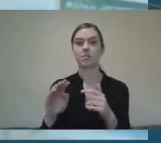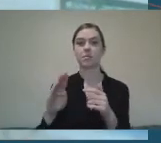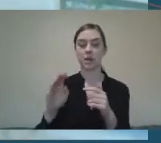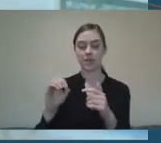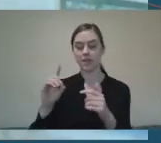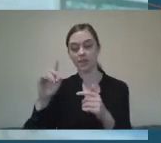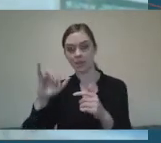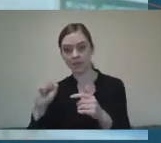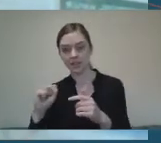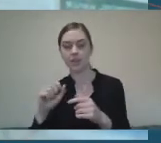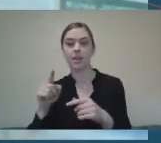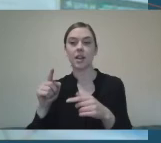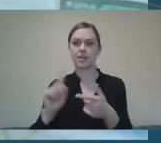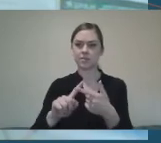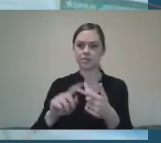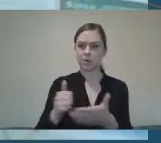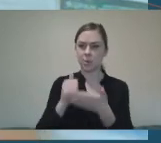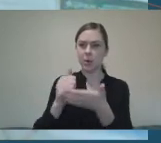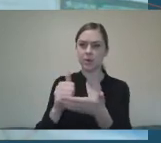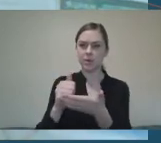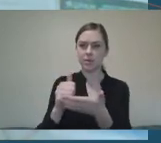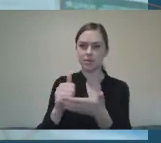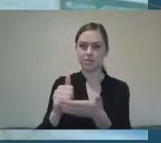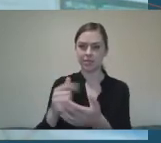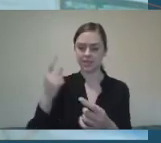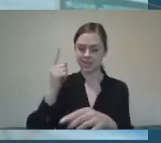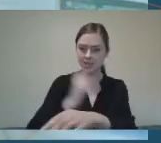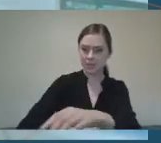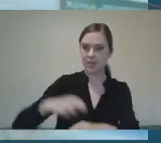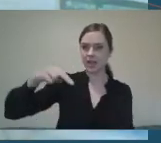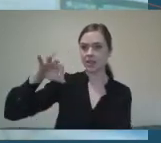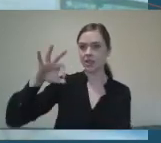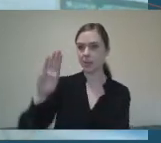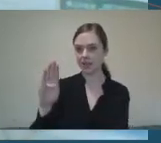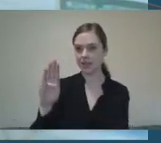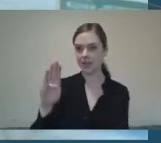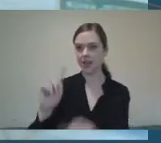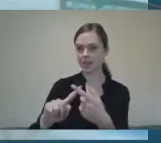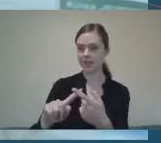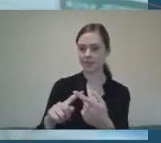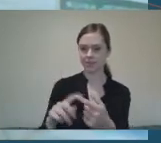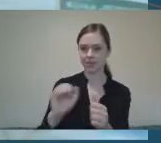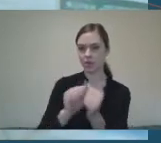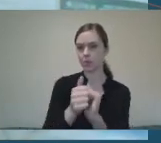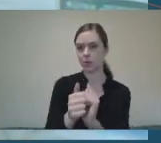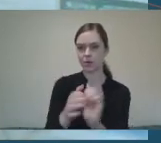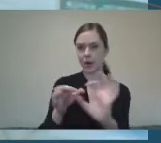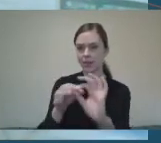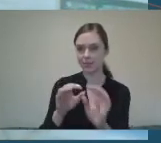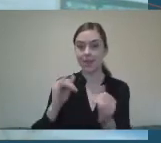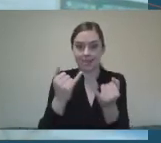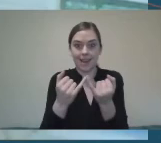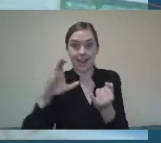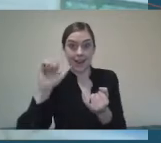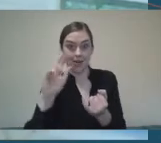to COVID to help to support the disability NGBs and the local sports partnerships and organisations like Cara to ensure that people with